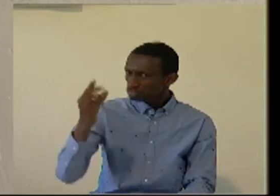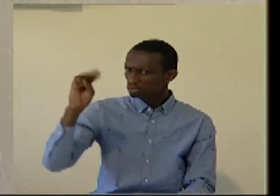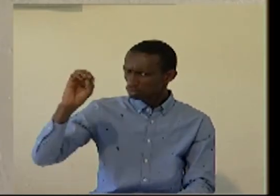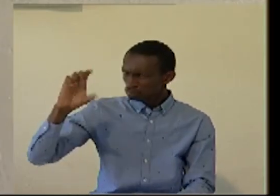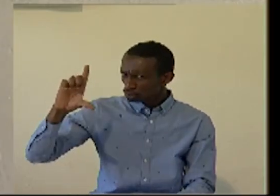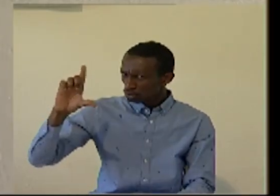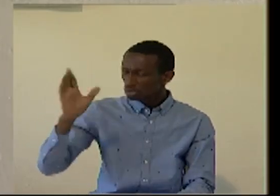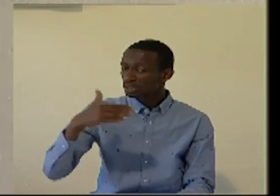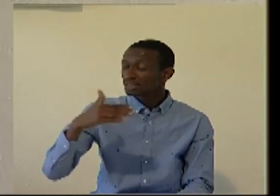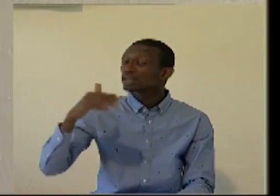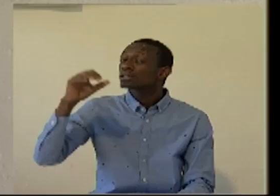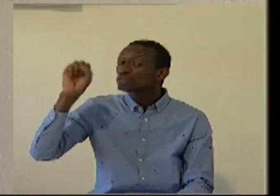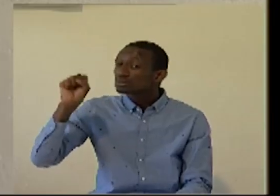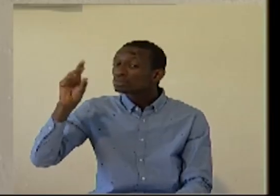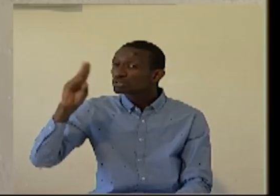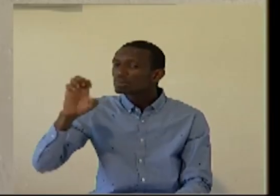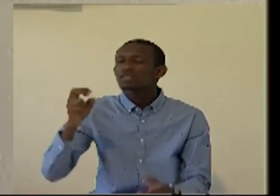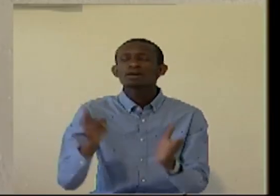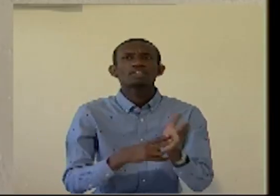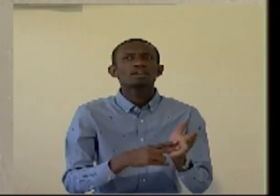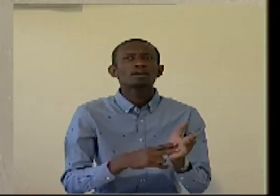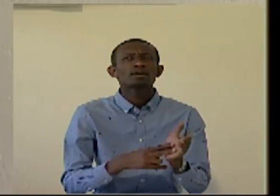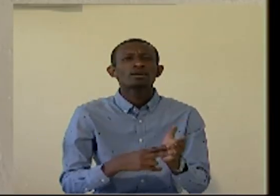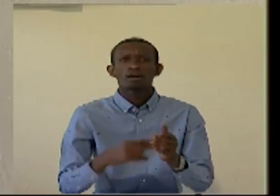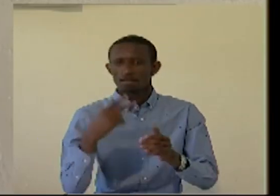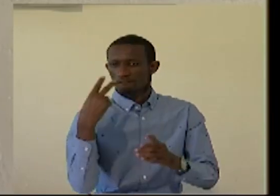grams. Example number 2,